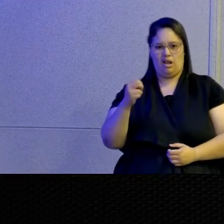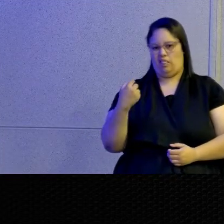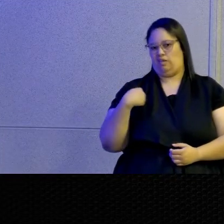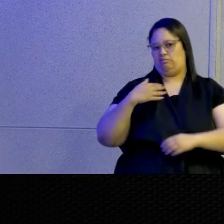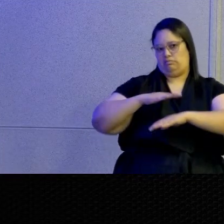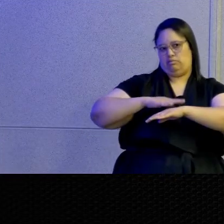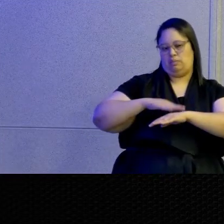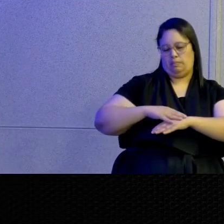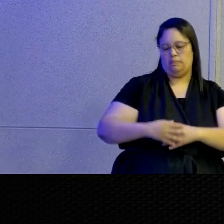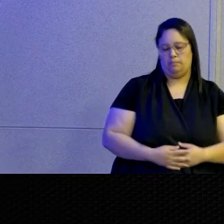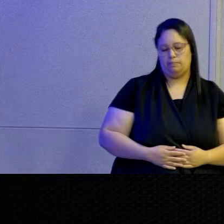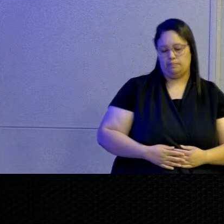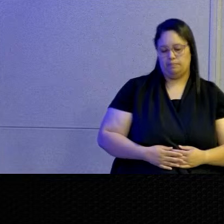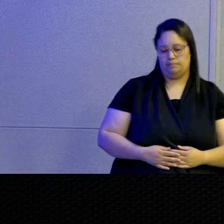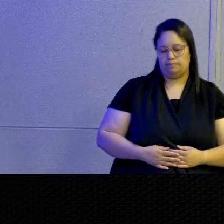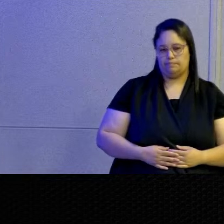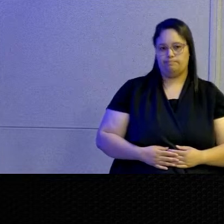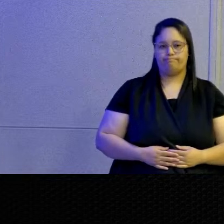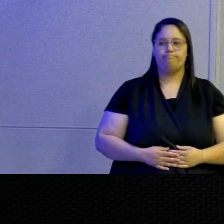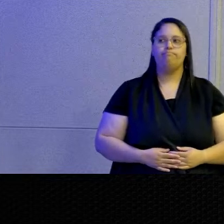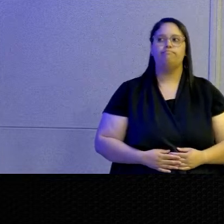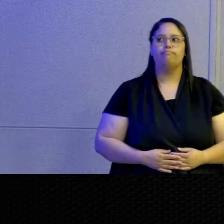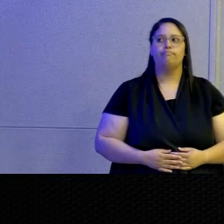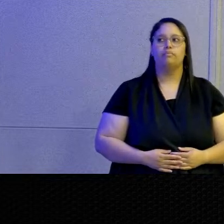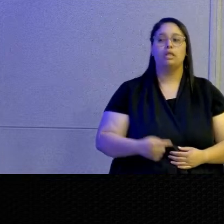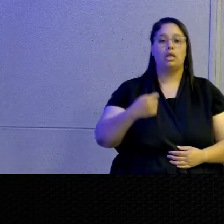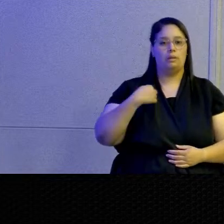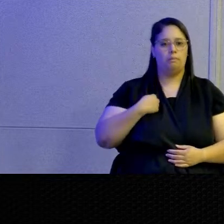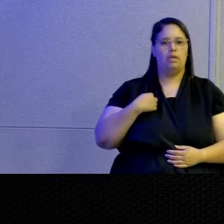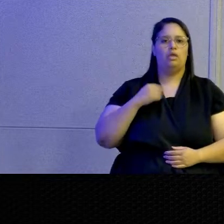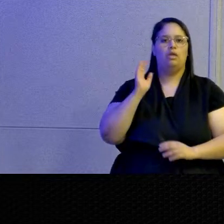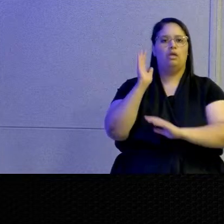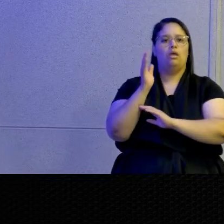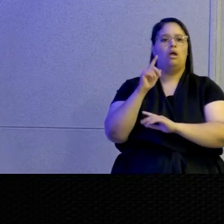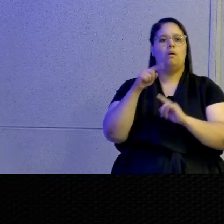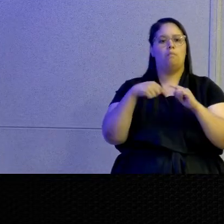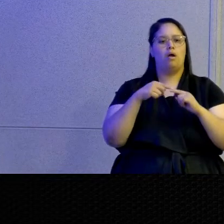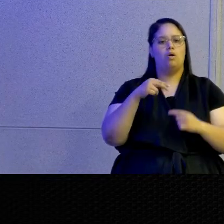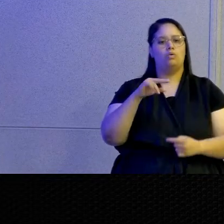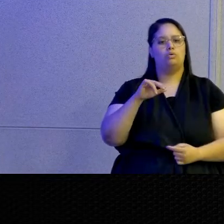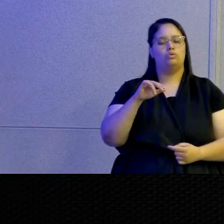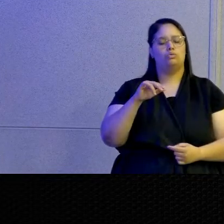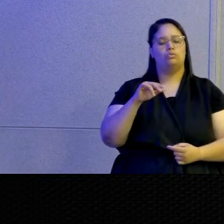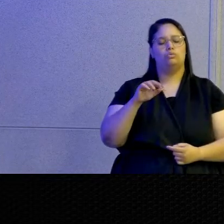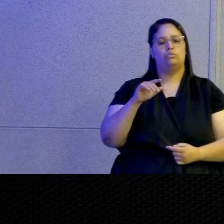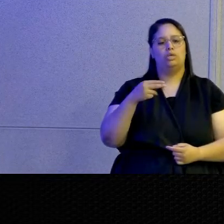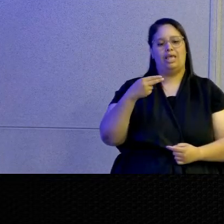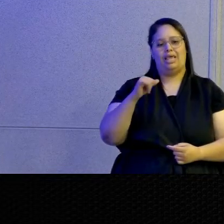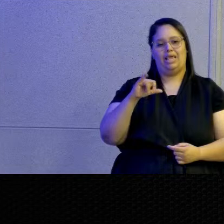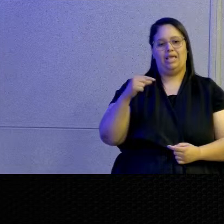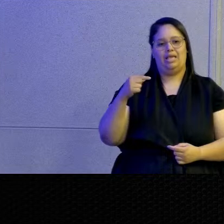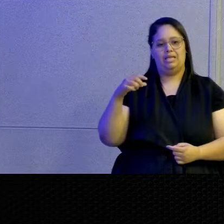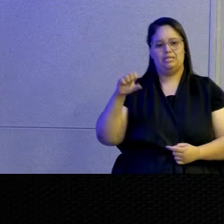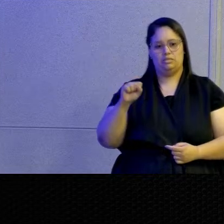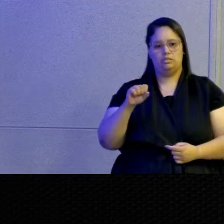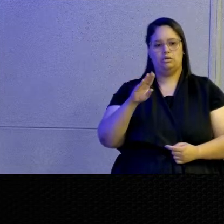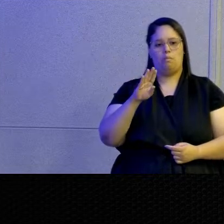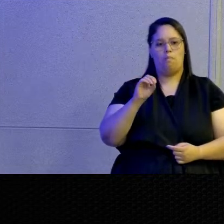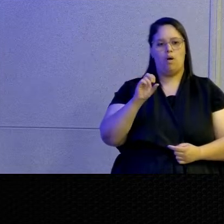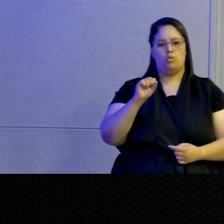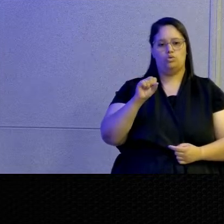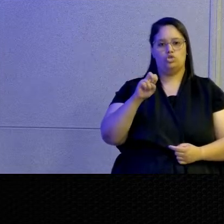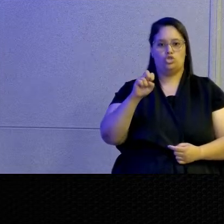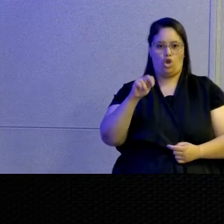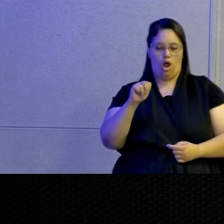time. And I happened to have spoken about John Ellis about the Higgs boson. It was not discovered